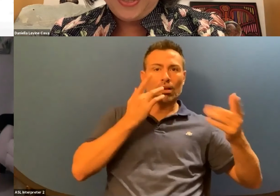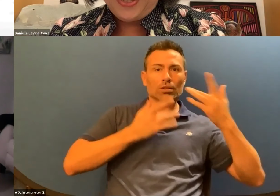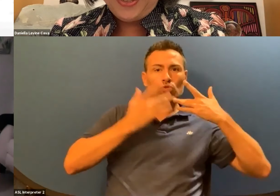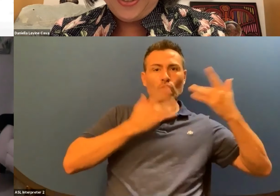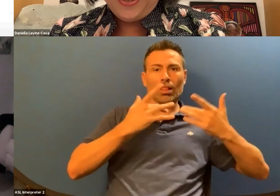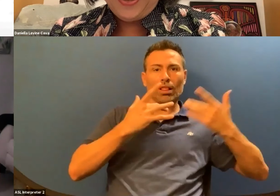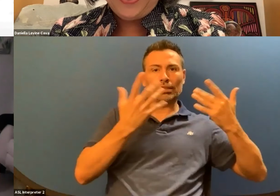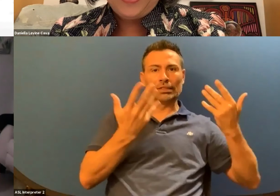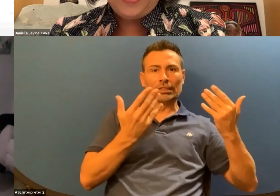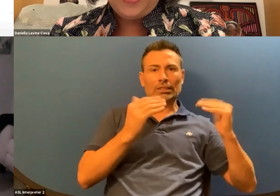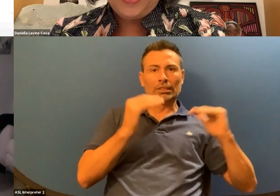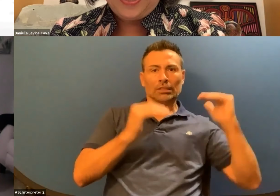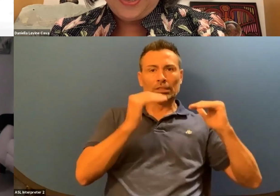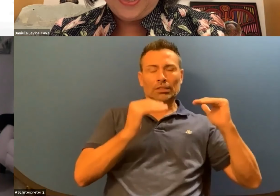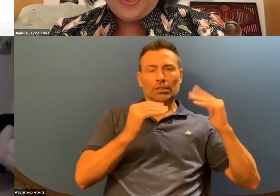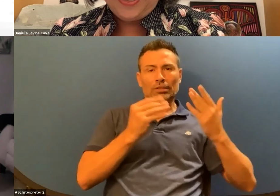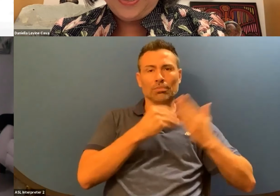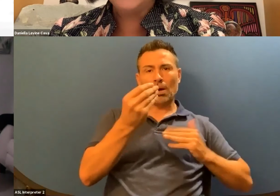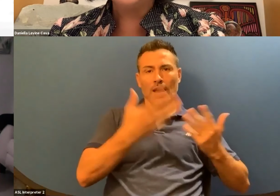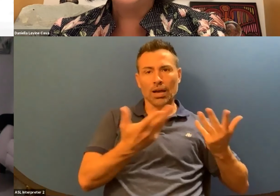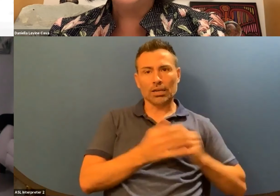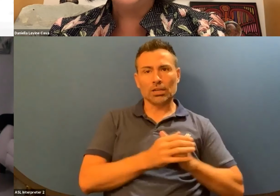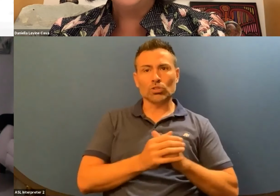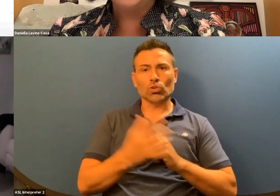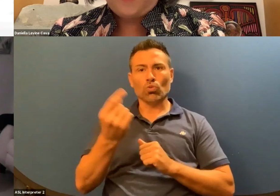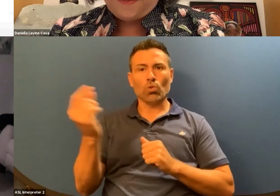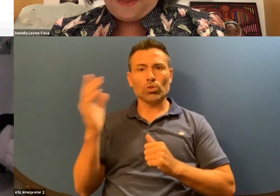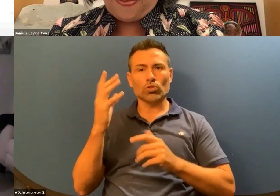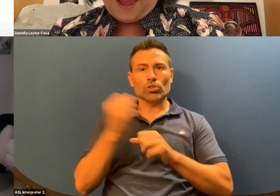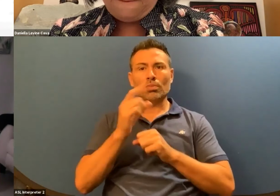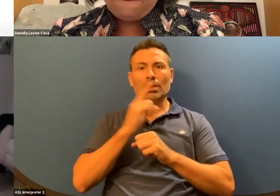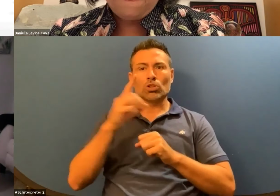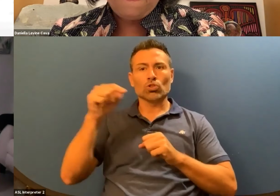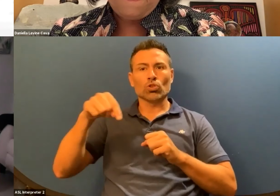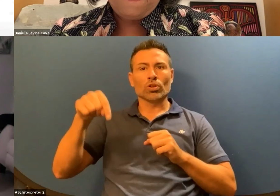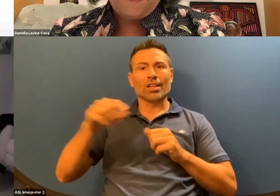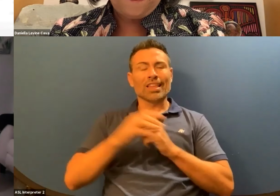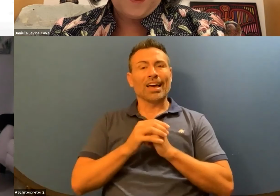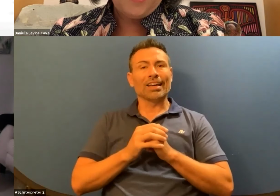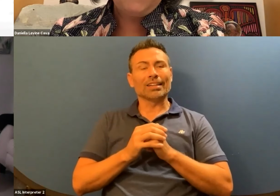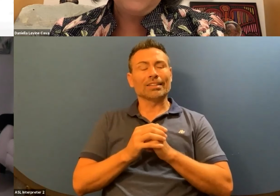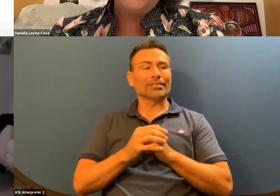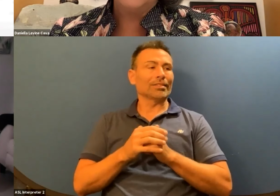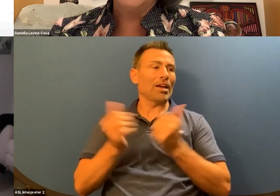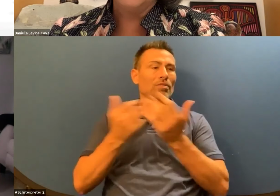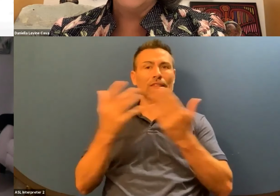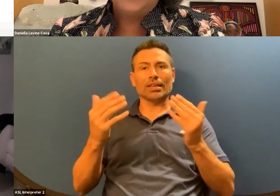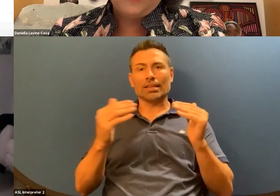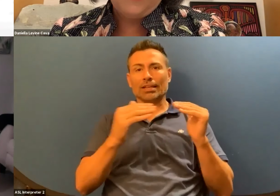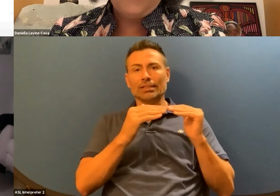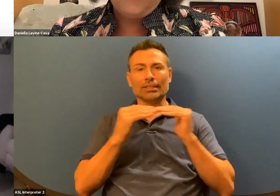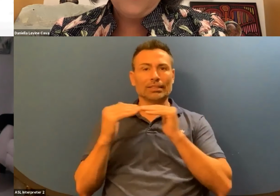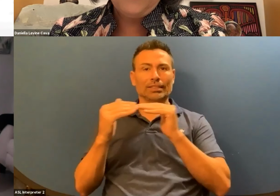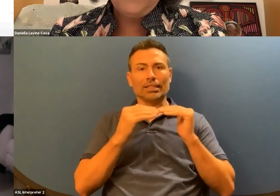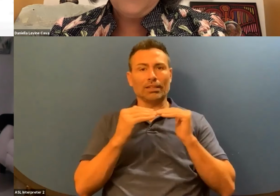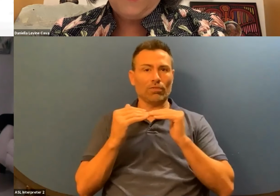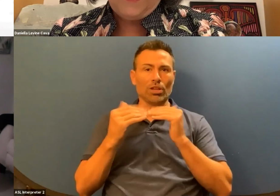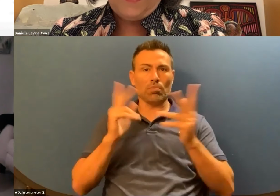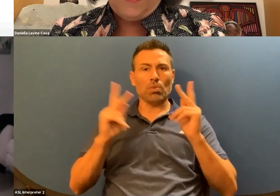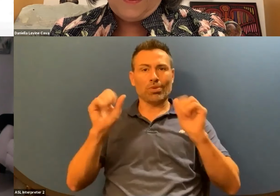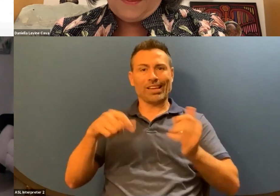playing field and ensure the people who live and work here can afford our city? Commissioner Bovo. Well, you're going